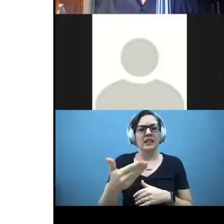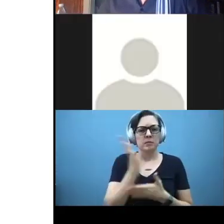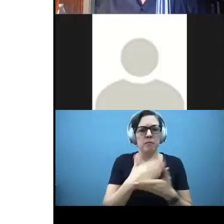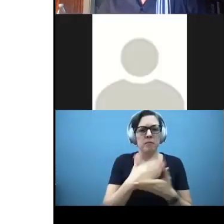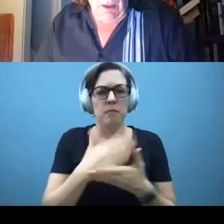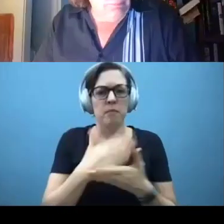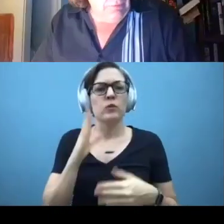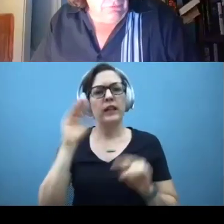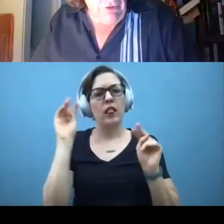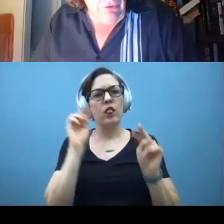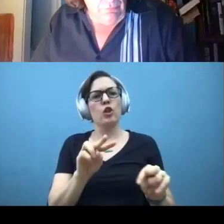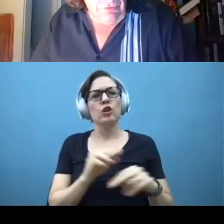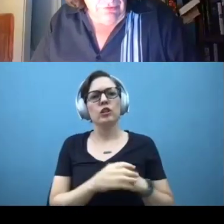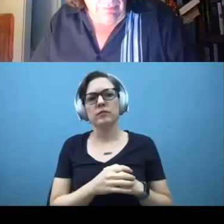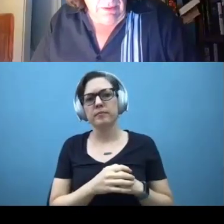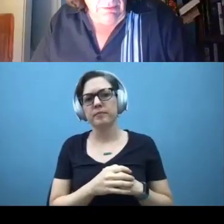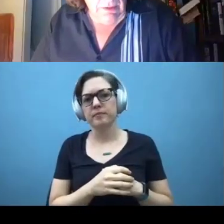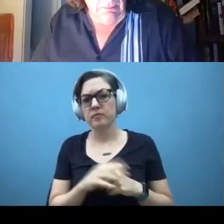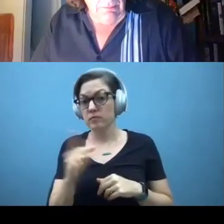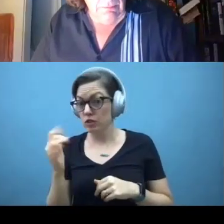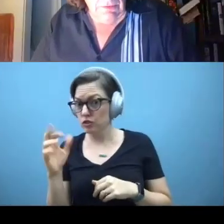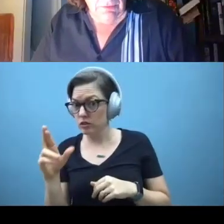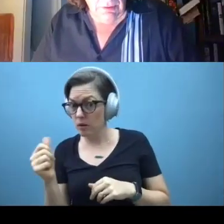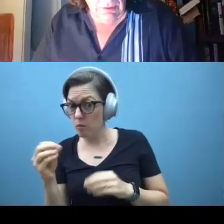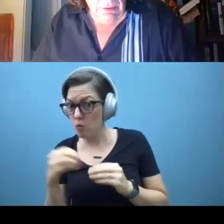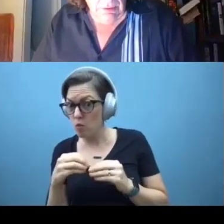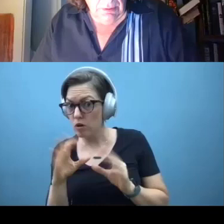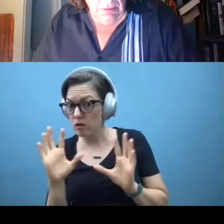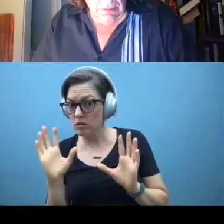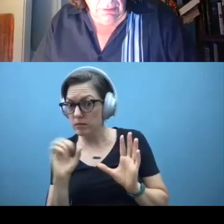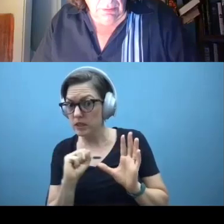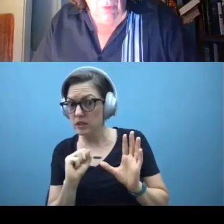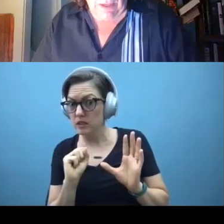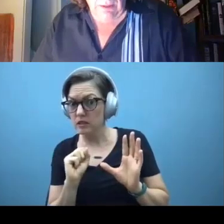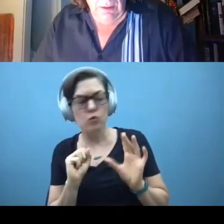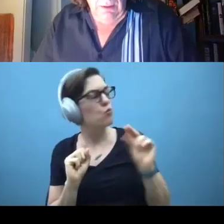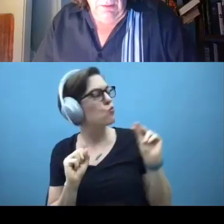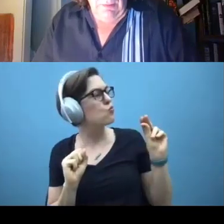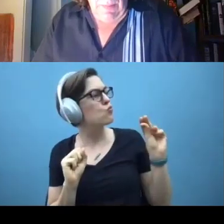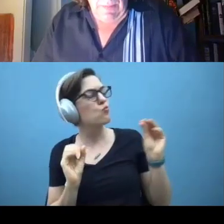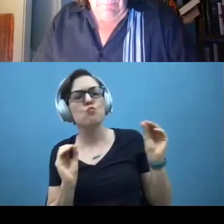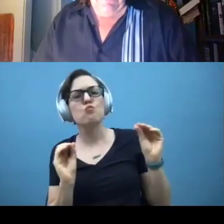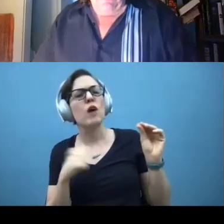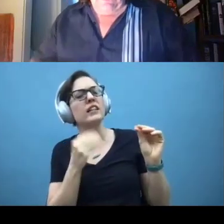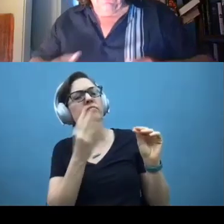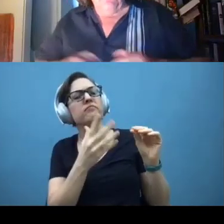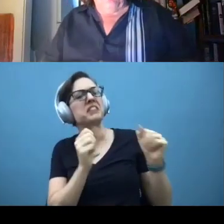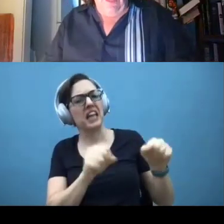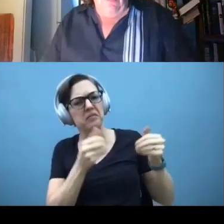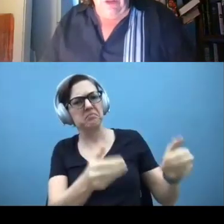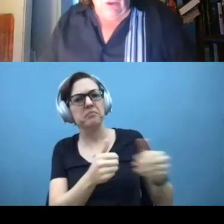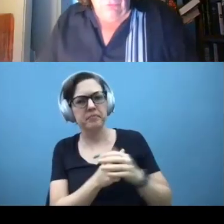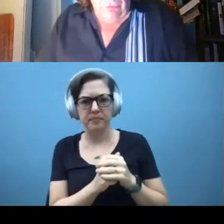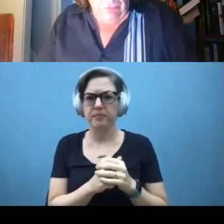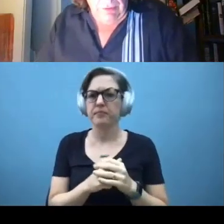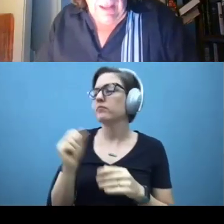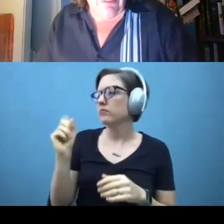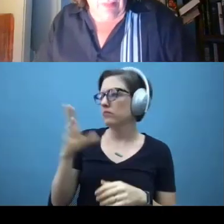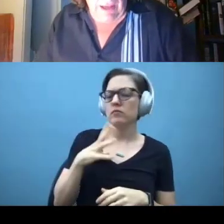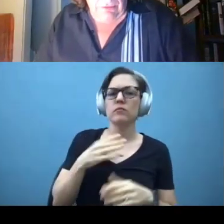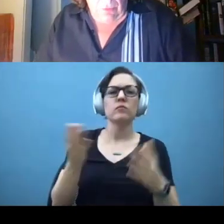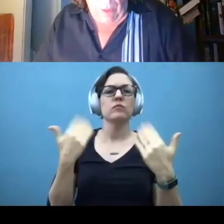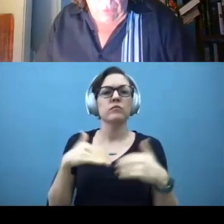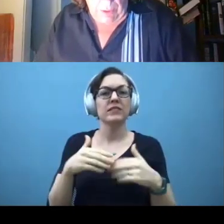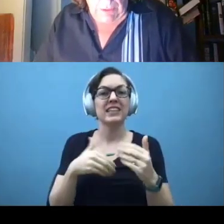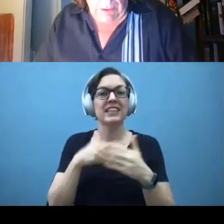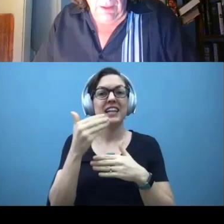at, Ginger, was there something that I missed? Nope. Okay. I was just saying we could move ahead. Thanks. Okay, so we're going to go through the next